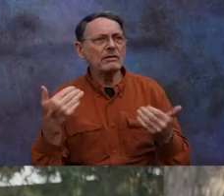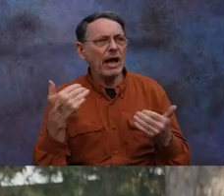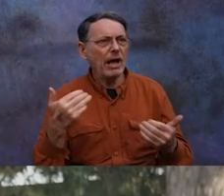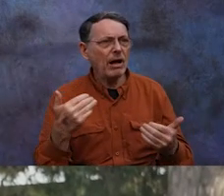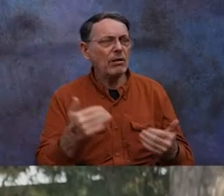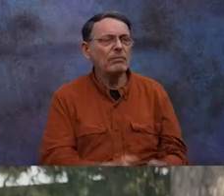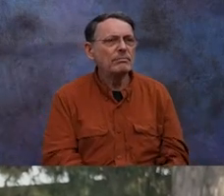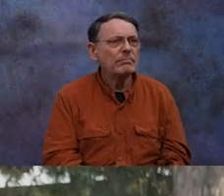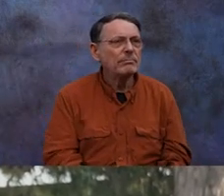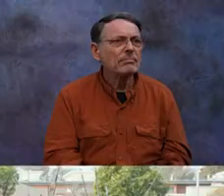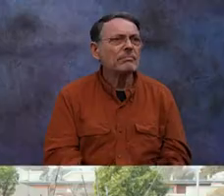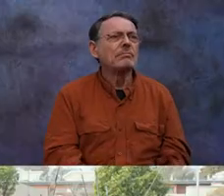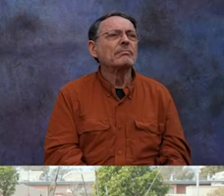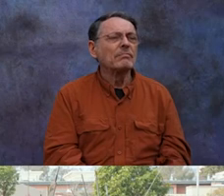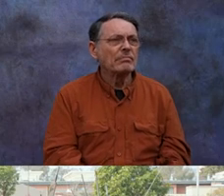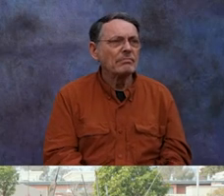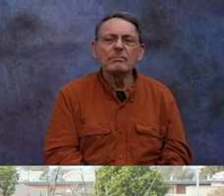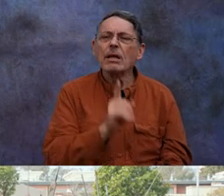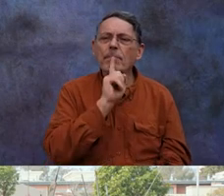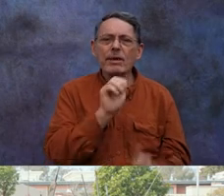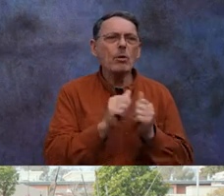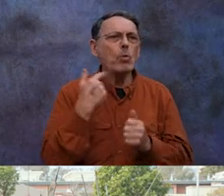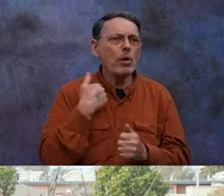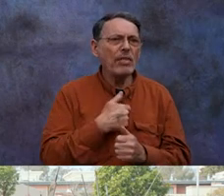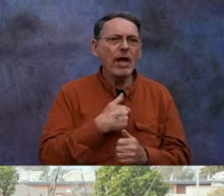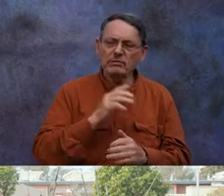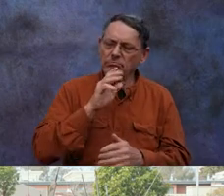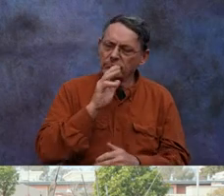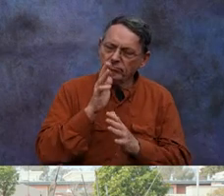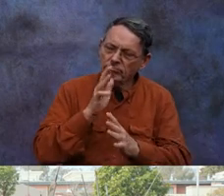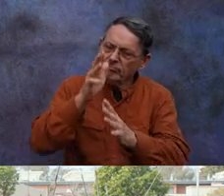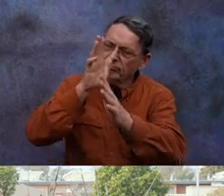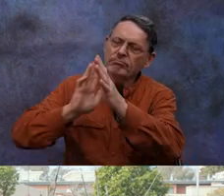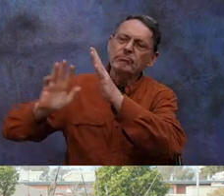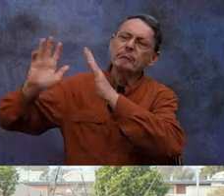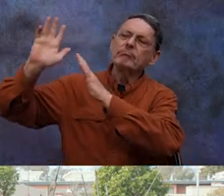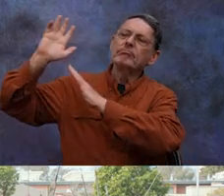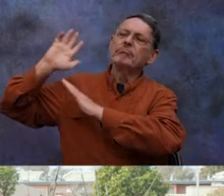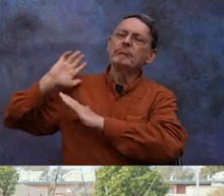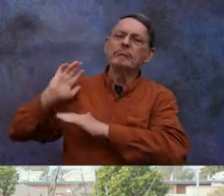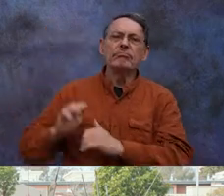now. Be with us, be with us, ancestors.